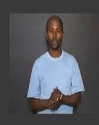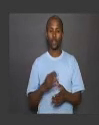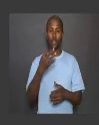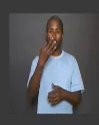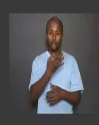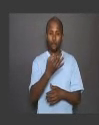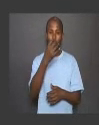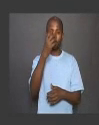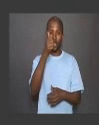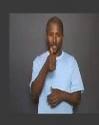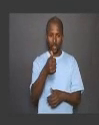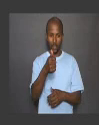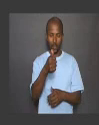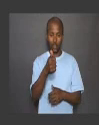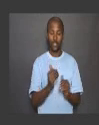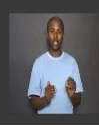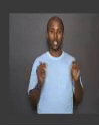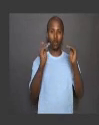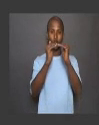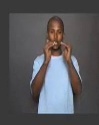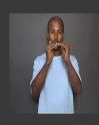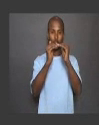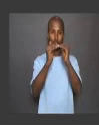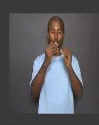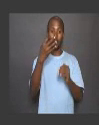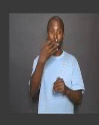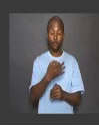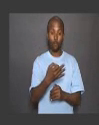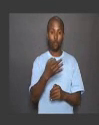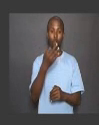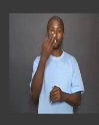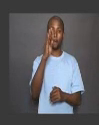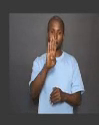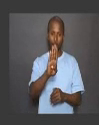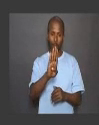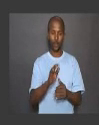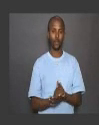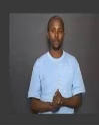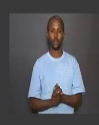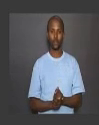F of a equals f of b.